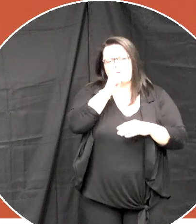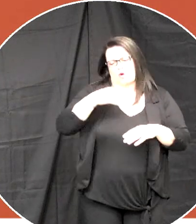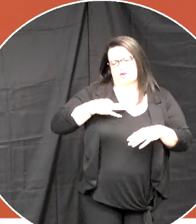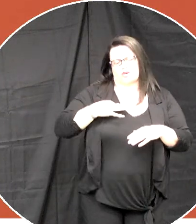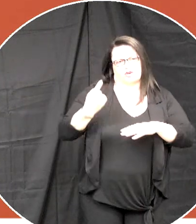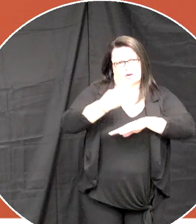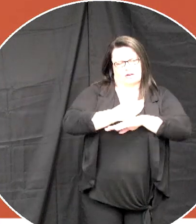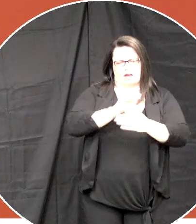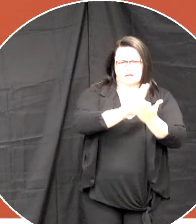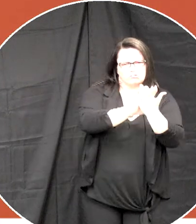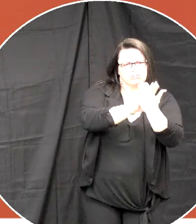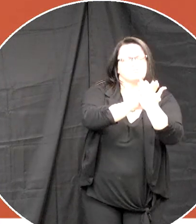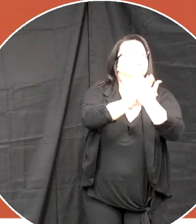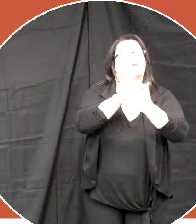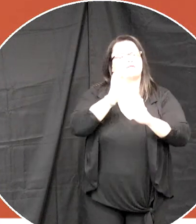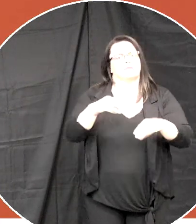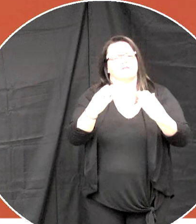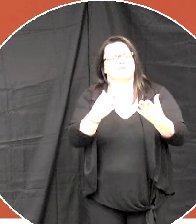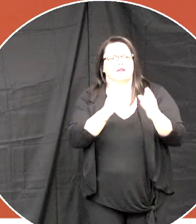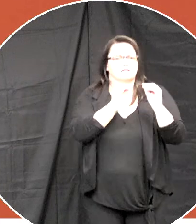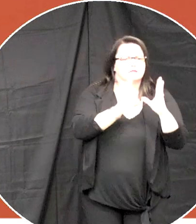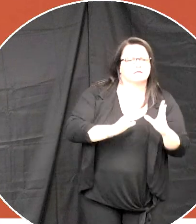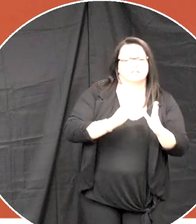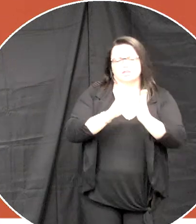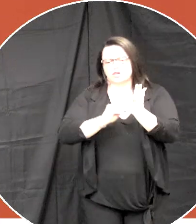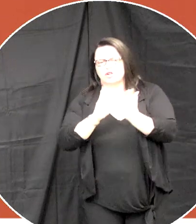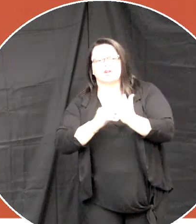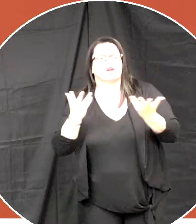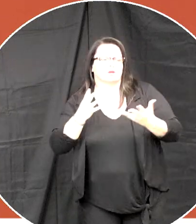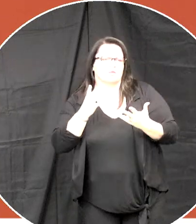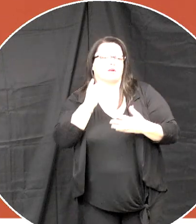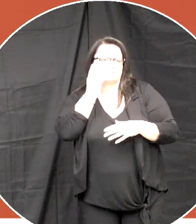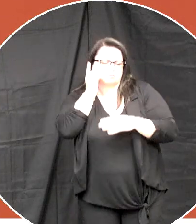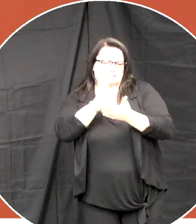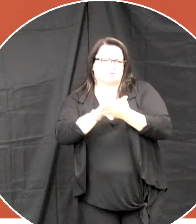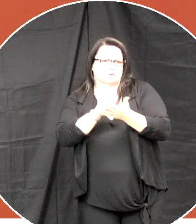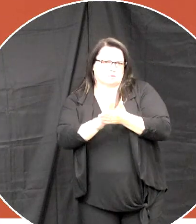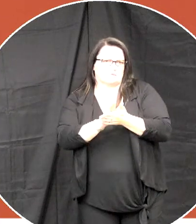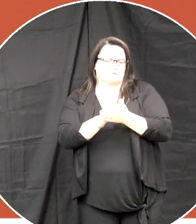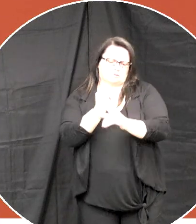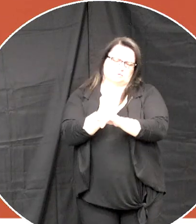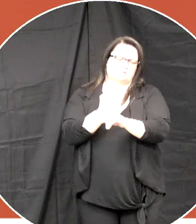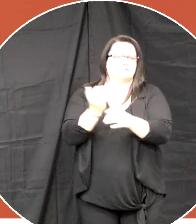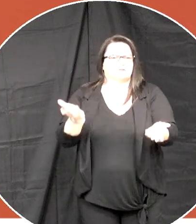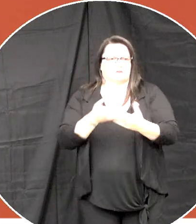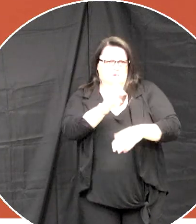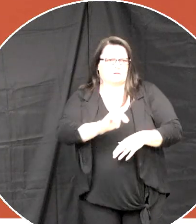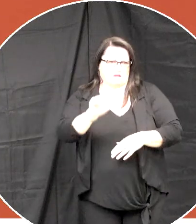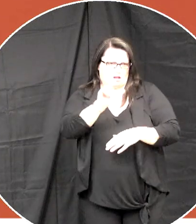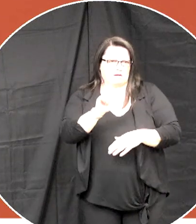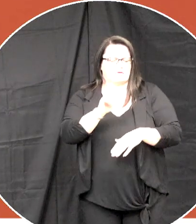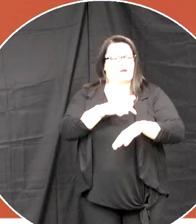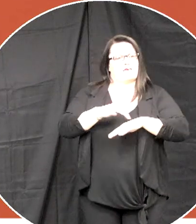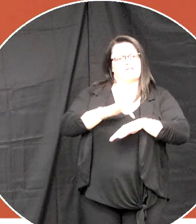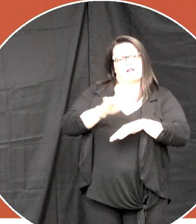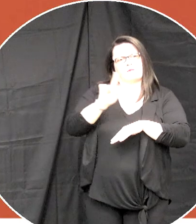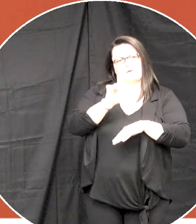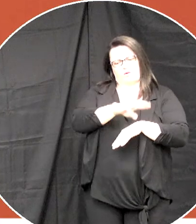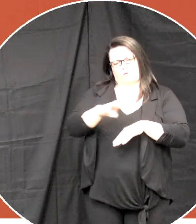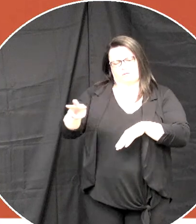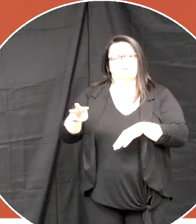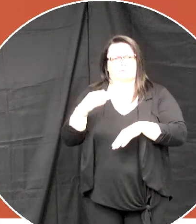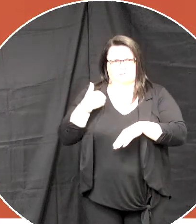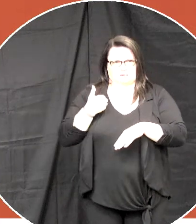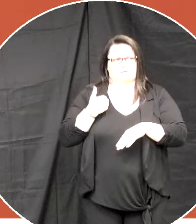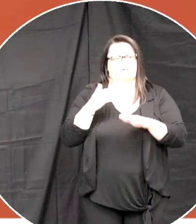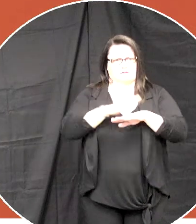to support teaching and learning of residential schools in Newfoundland and Labrador, and it is available as an online resource. The guide